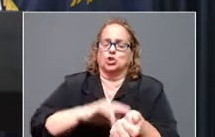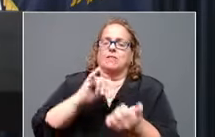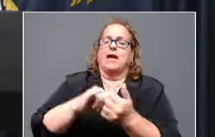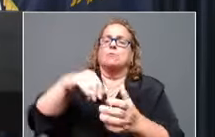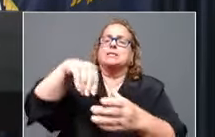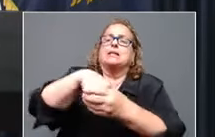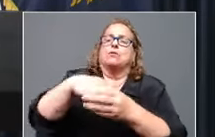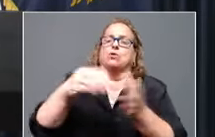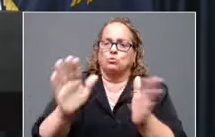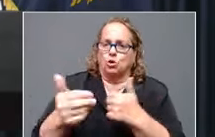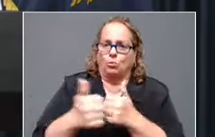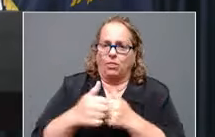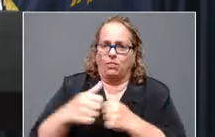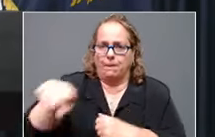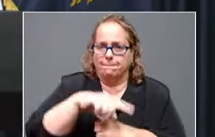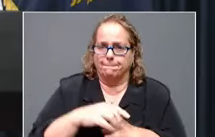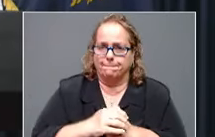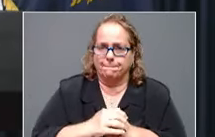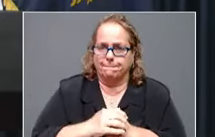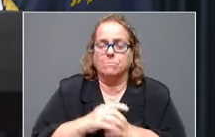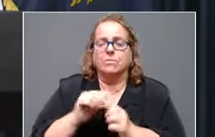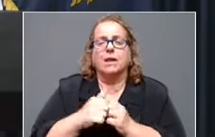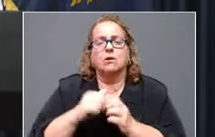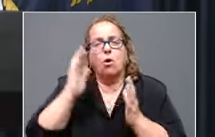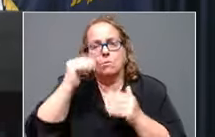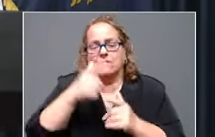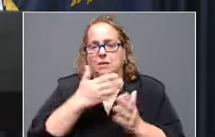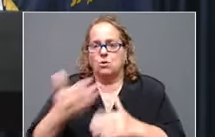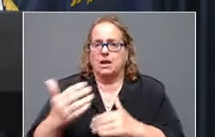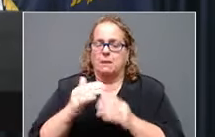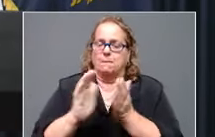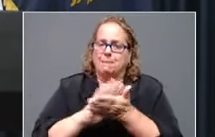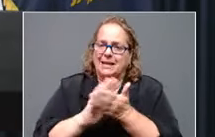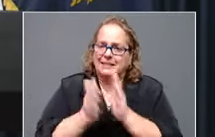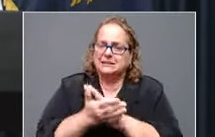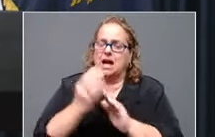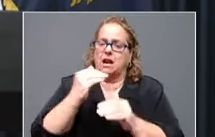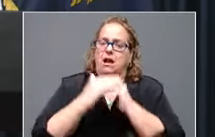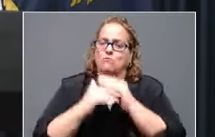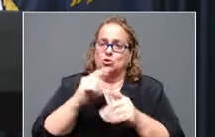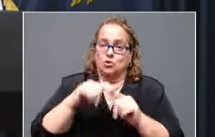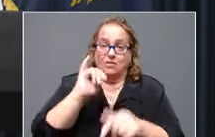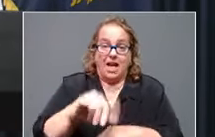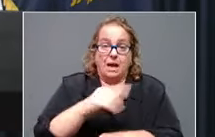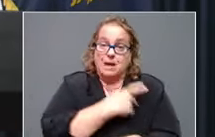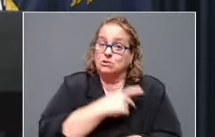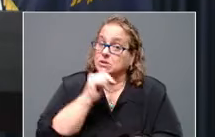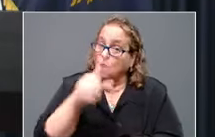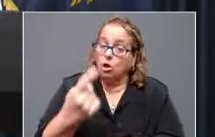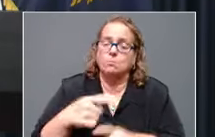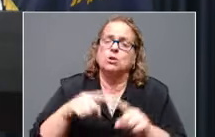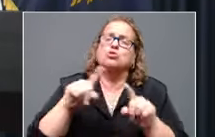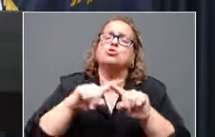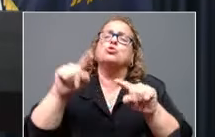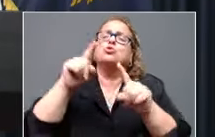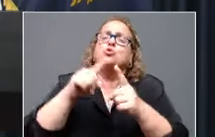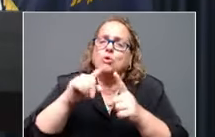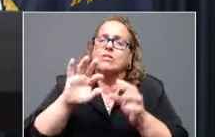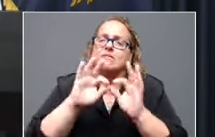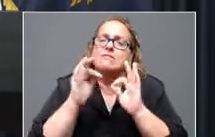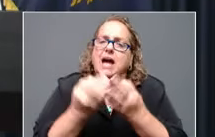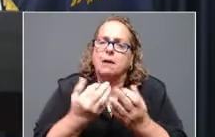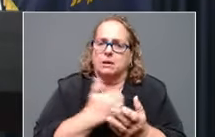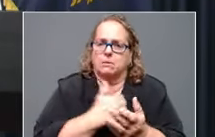who are fairly stable. Suddenly, we were caring for patients who became unstable very quickly and who would need